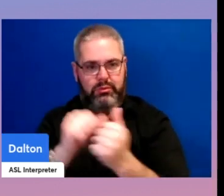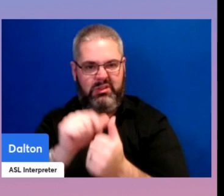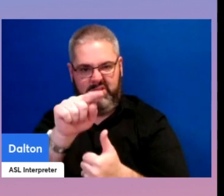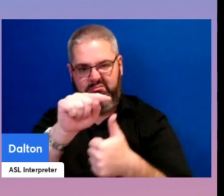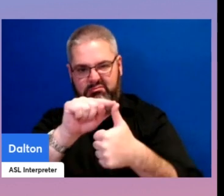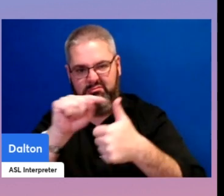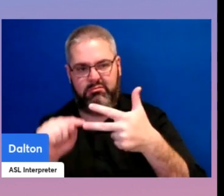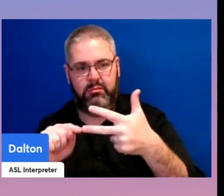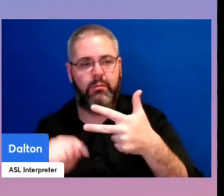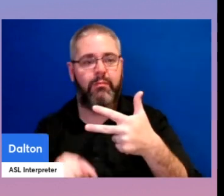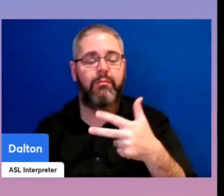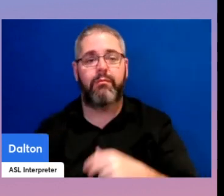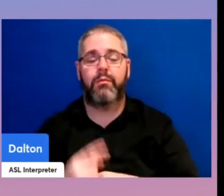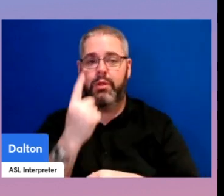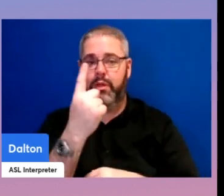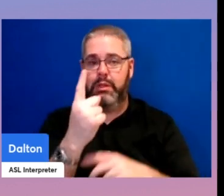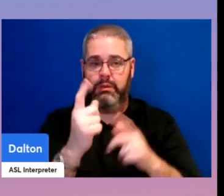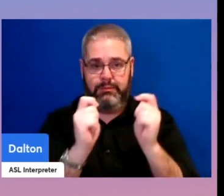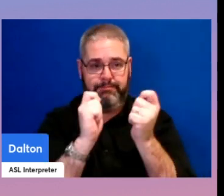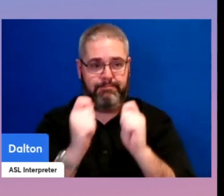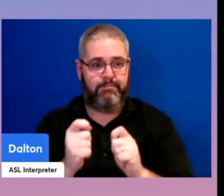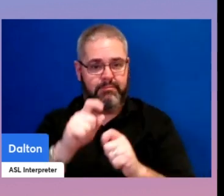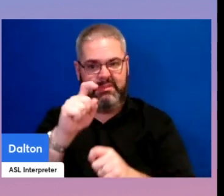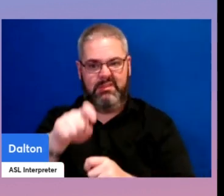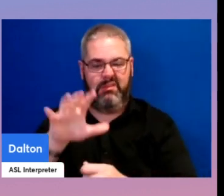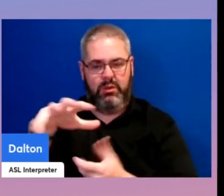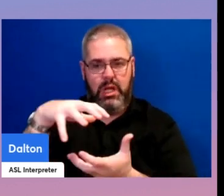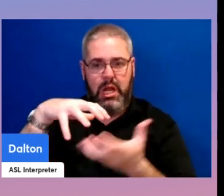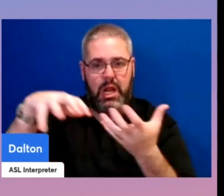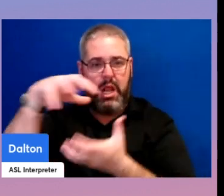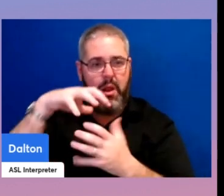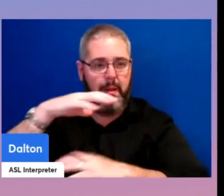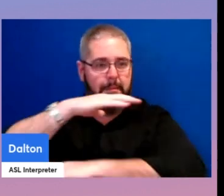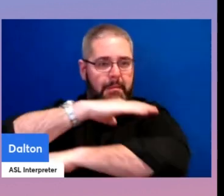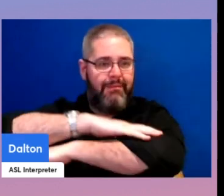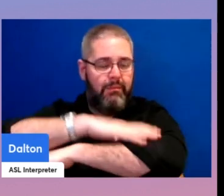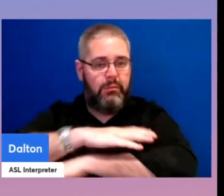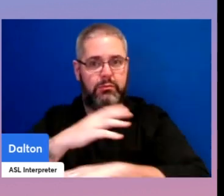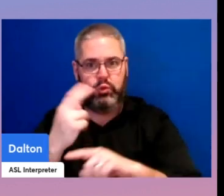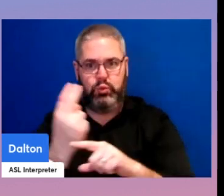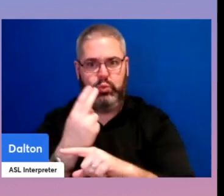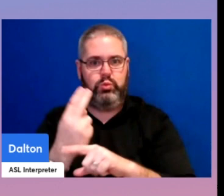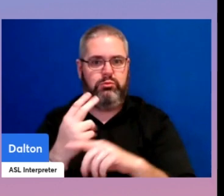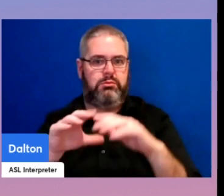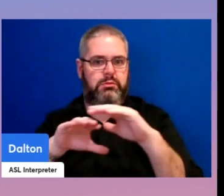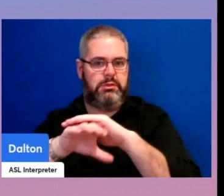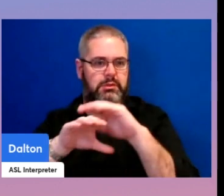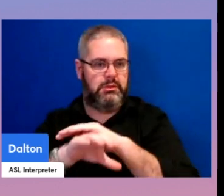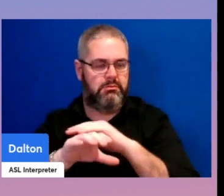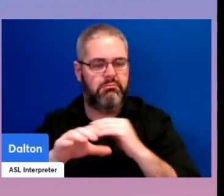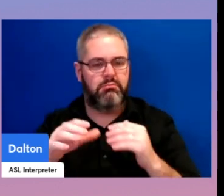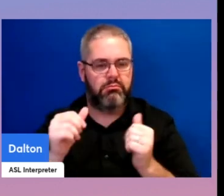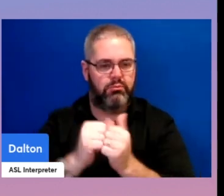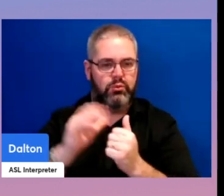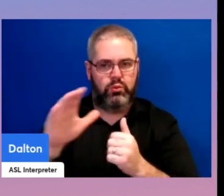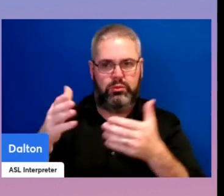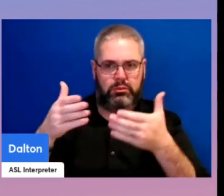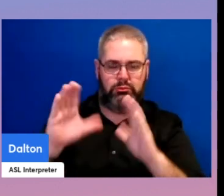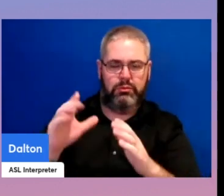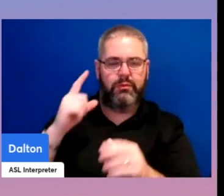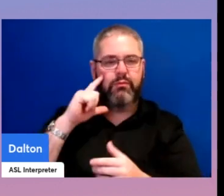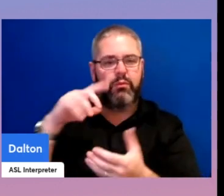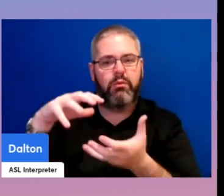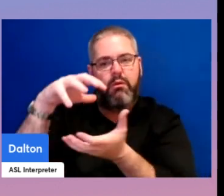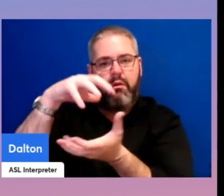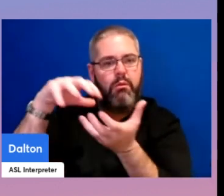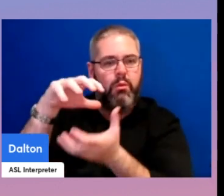Now, the only configuration needed in the cloud platform is user access with appropriate privileges for cloud native secret